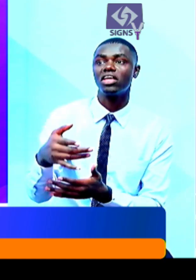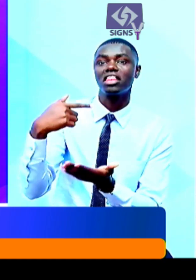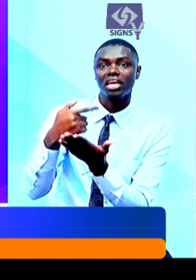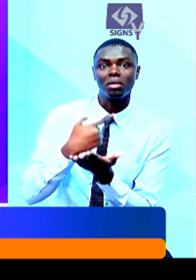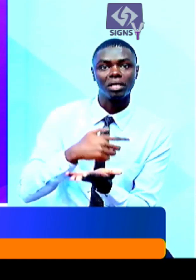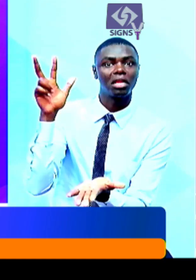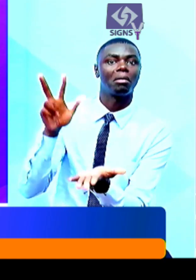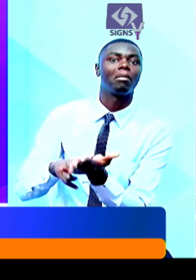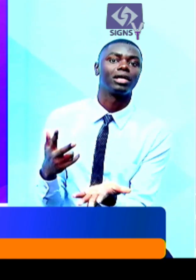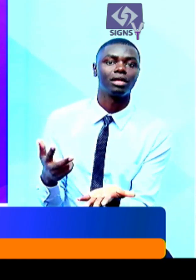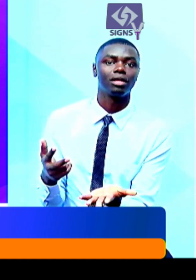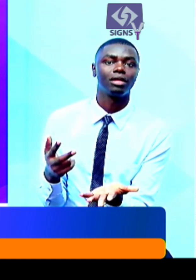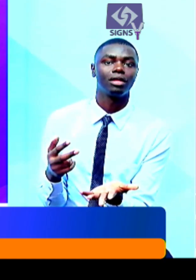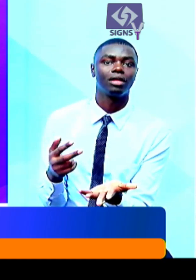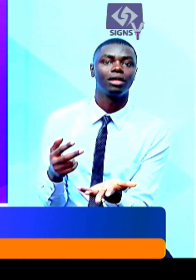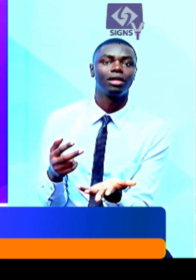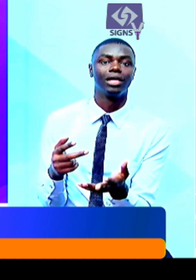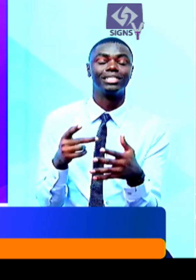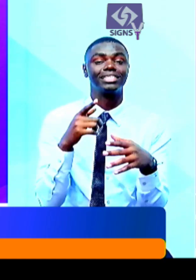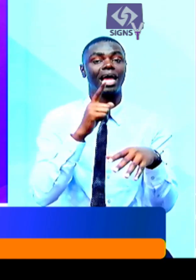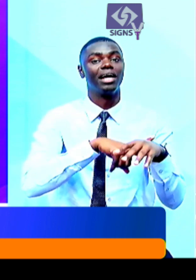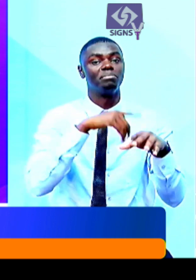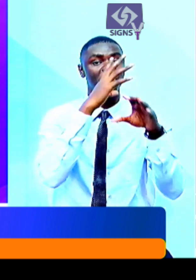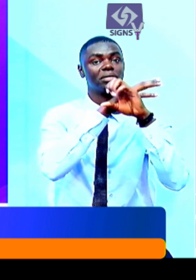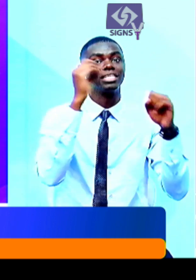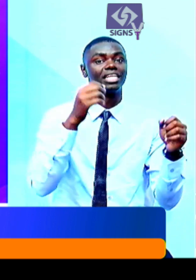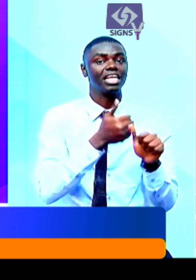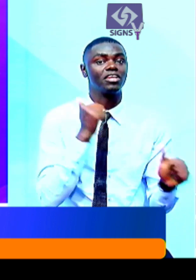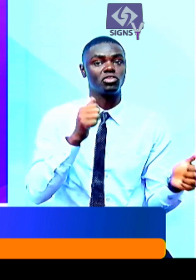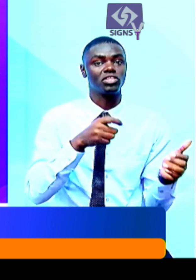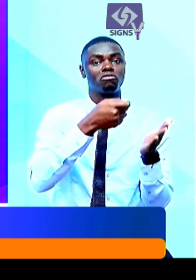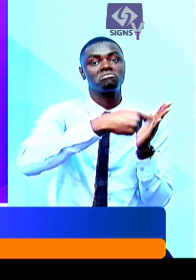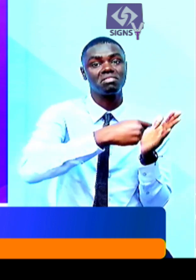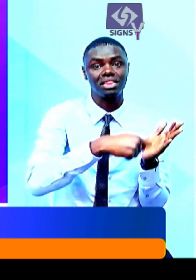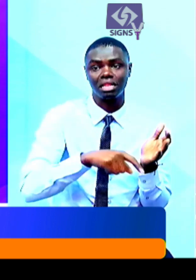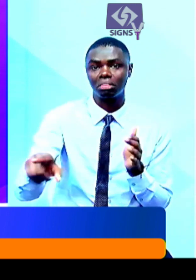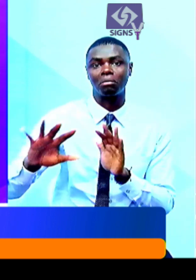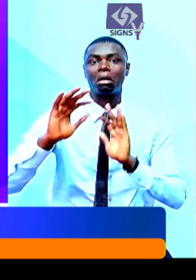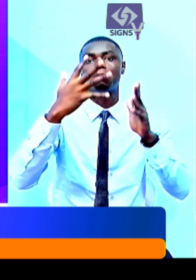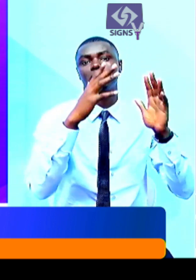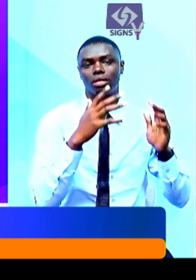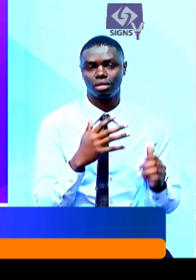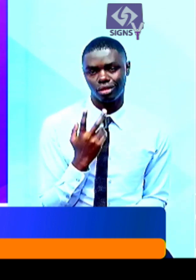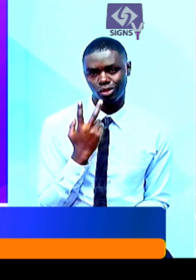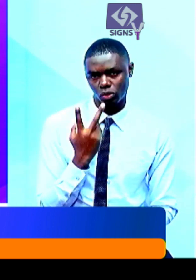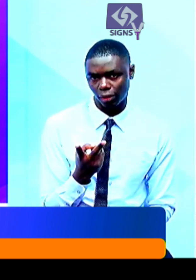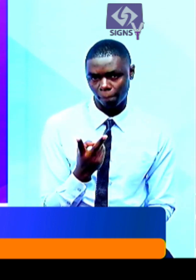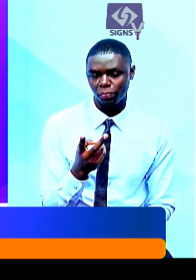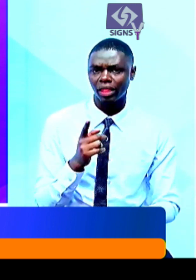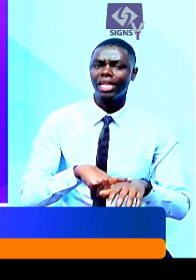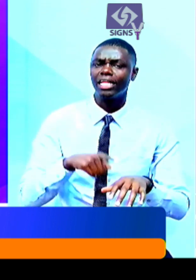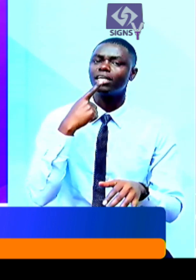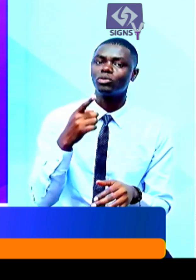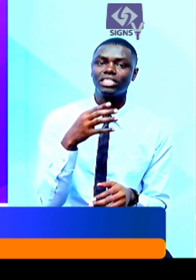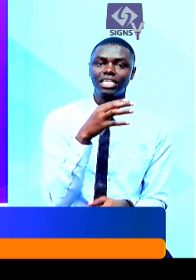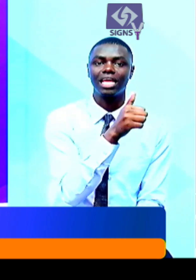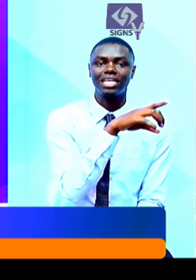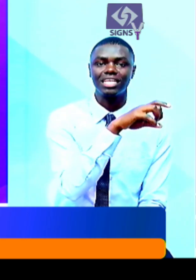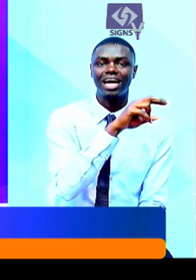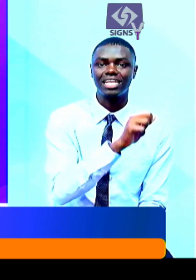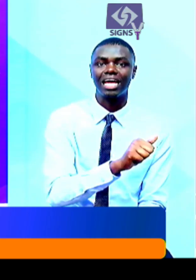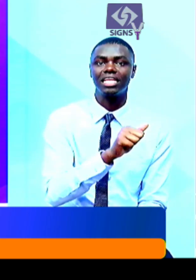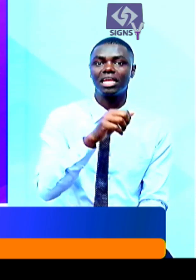it. And when the president refused to sign it, they clapped. When we said Adani deal was bad,